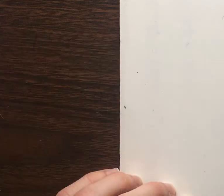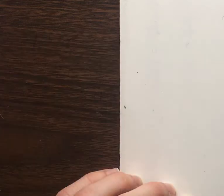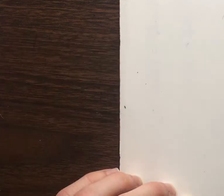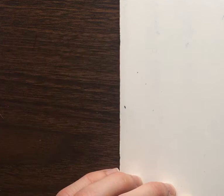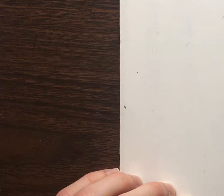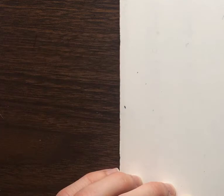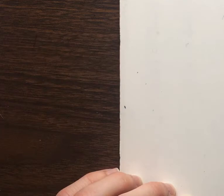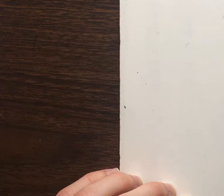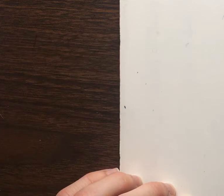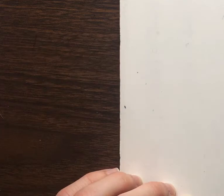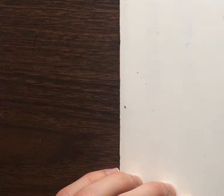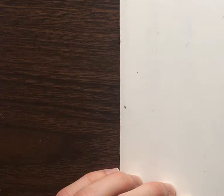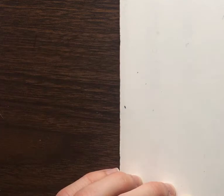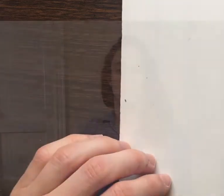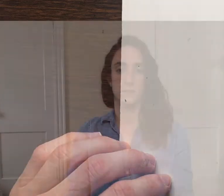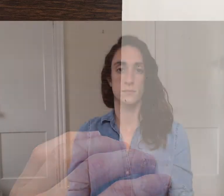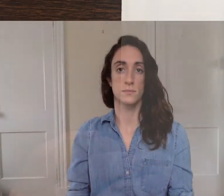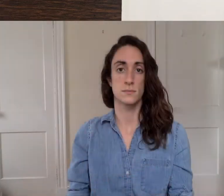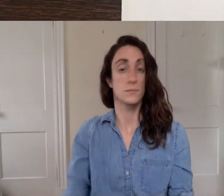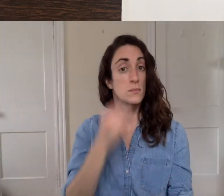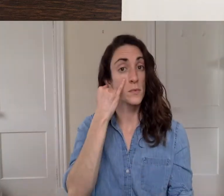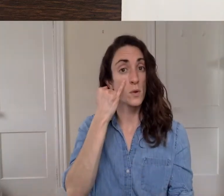called prime factorization.